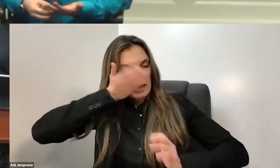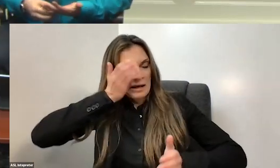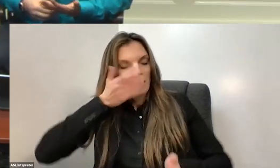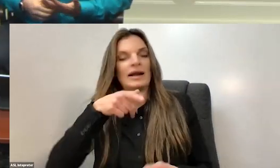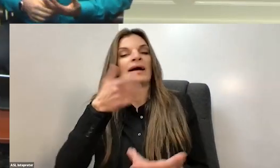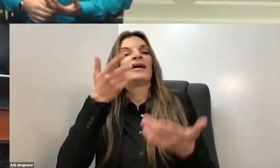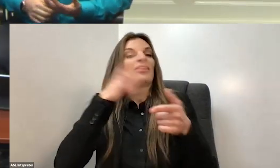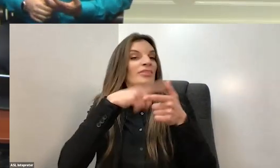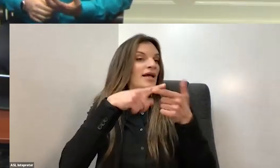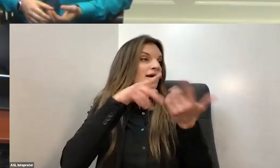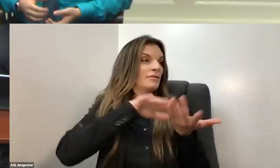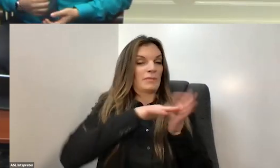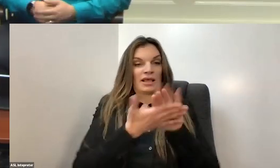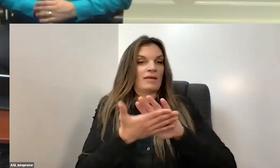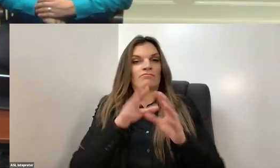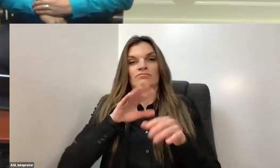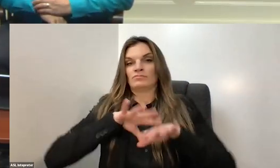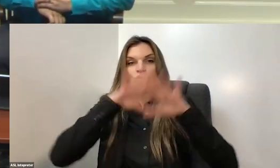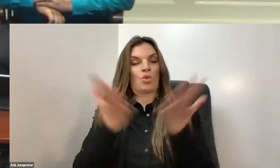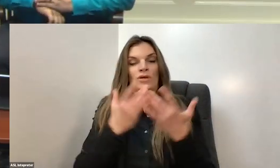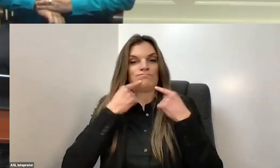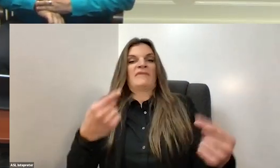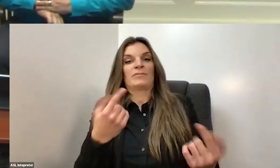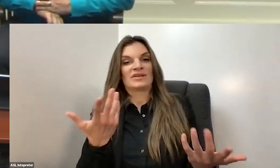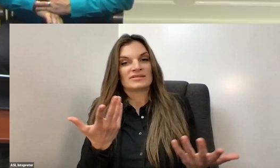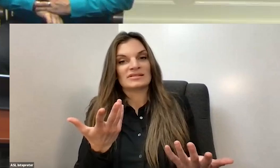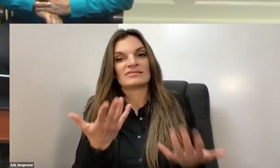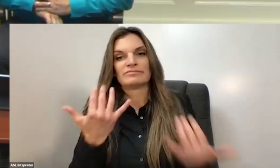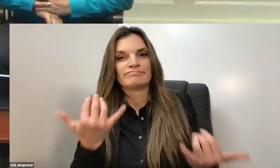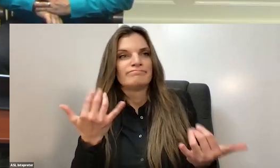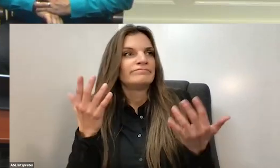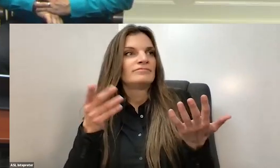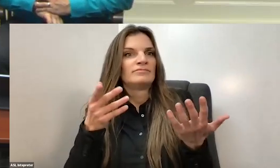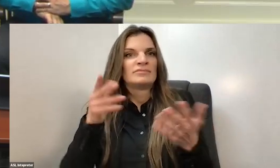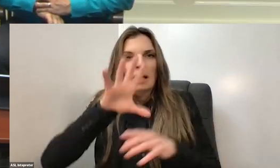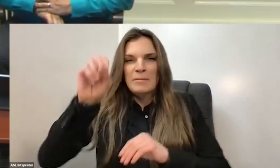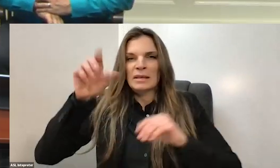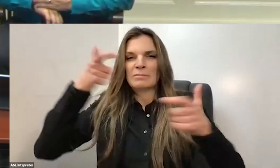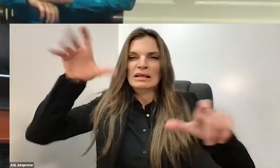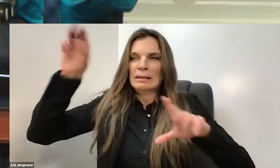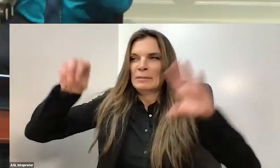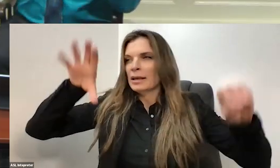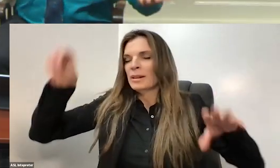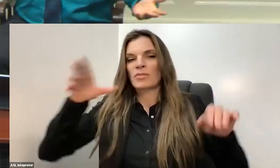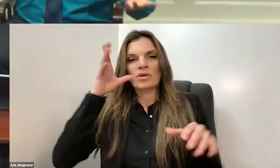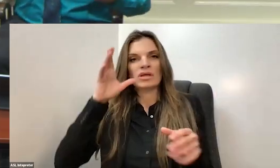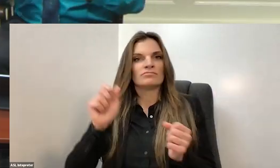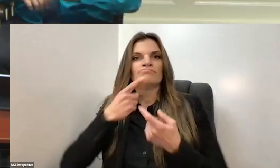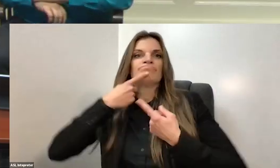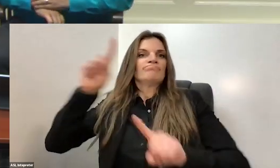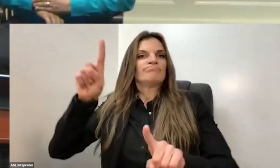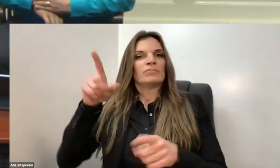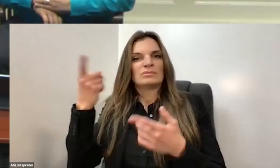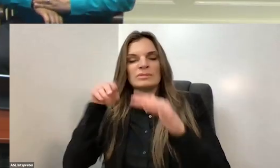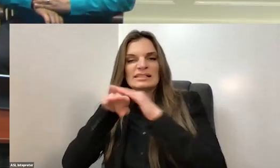phenomenon. You see a lot of companies will make accessibility related like product announcements or time kind of some of their release